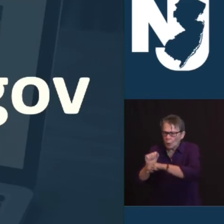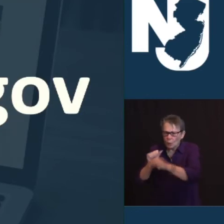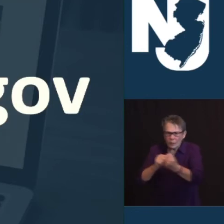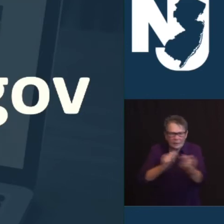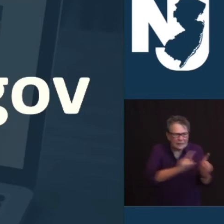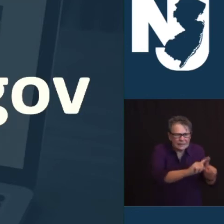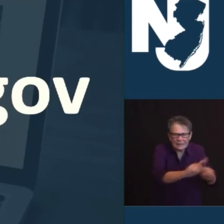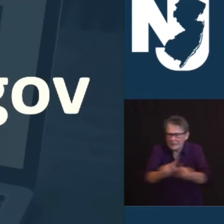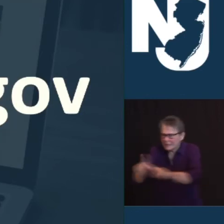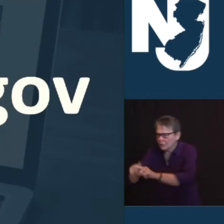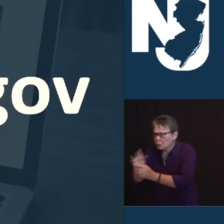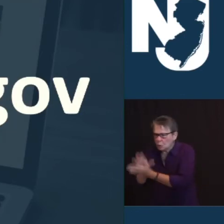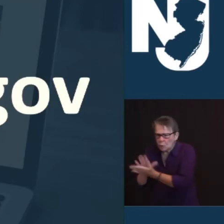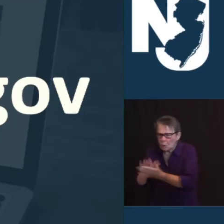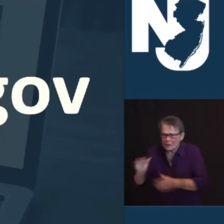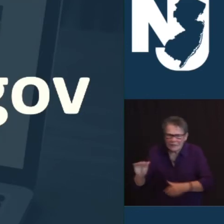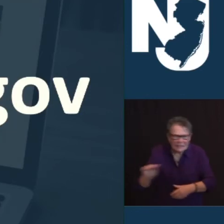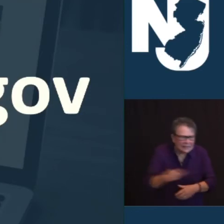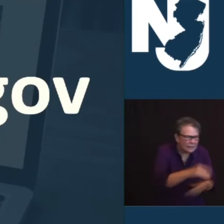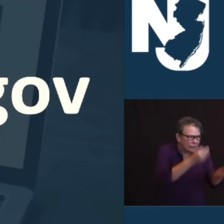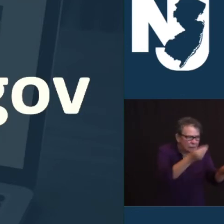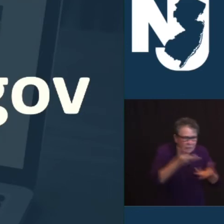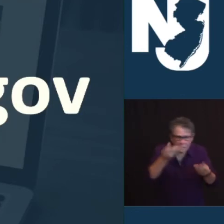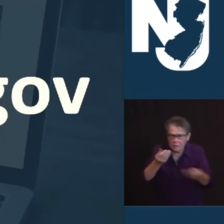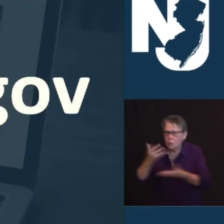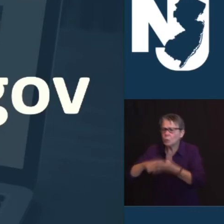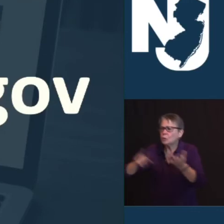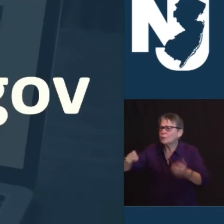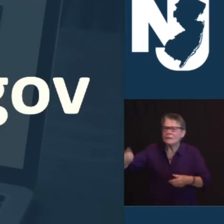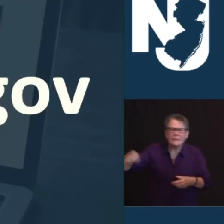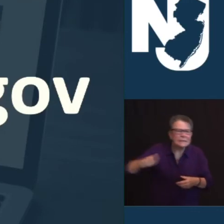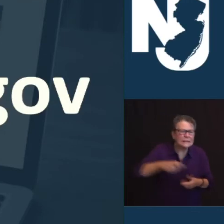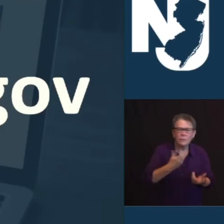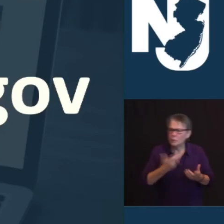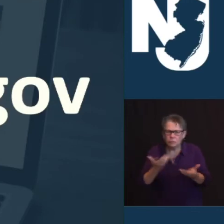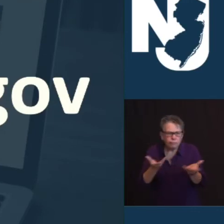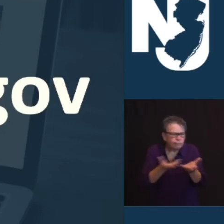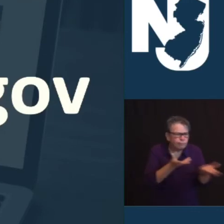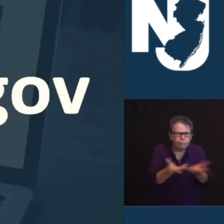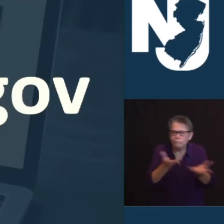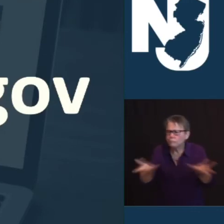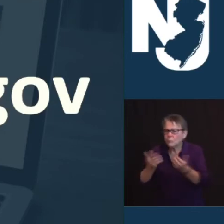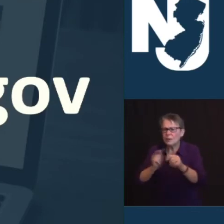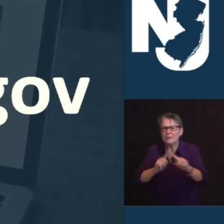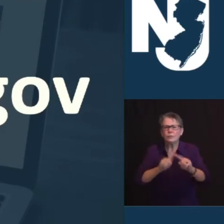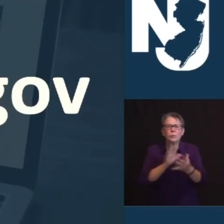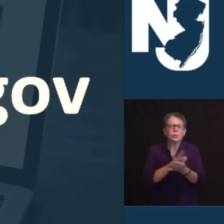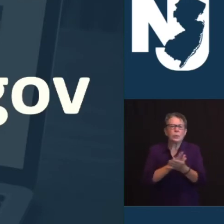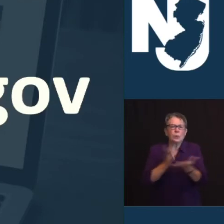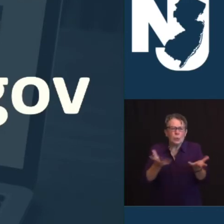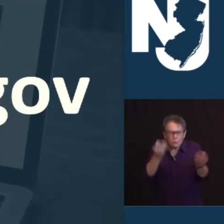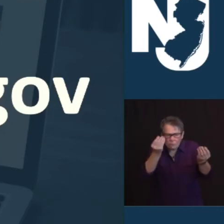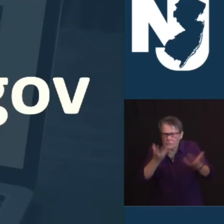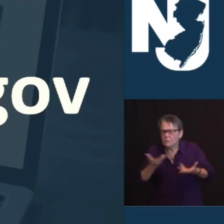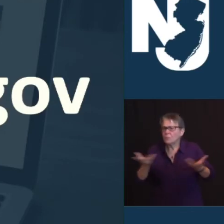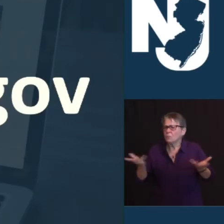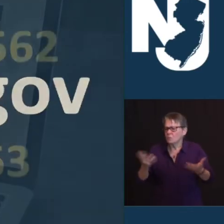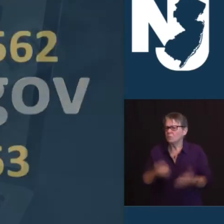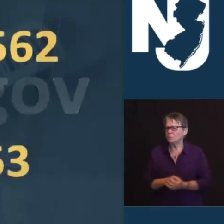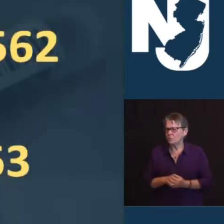and students and families at the local level. So with that, Judy, let's look at the overnight vital